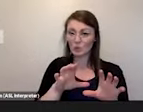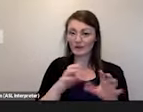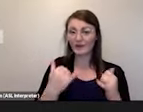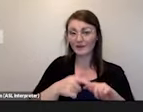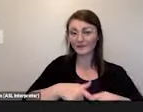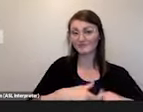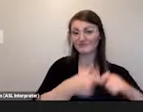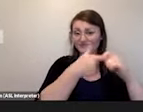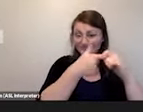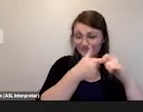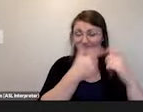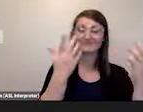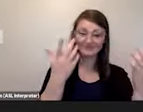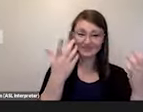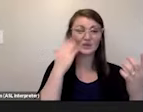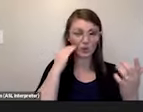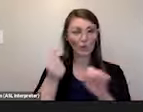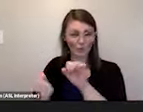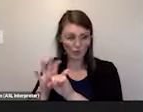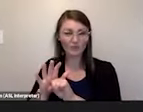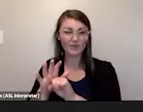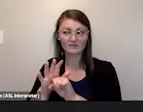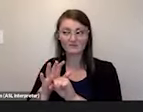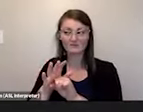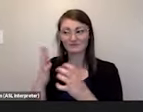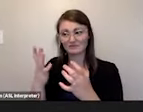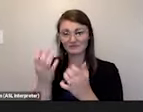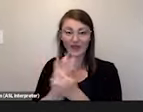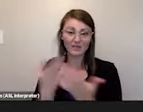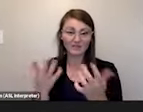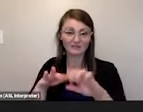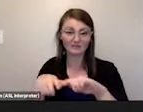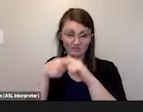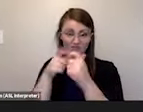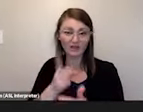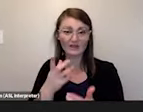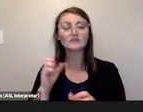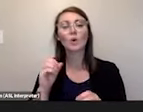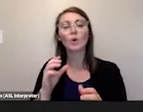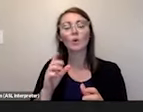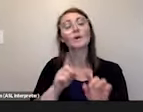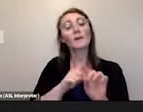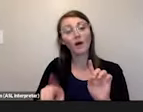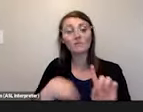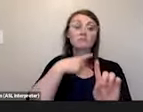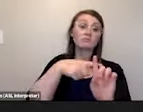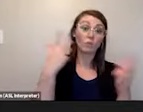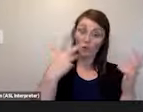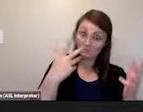everybody is, everything is paused. But the good thing, the silver lining in a lot of this is